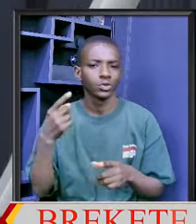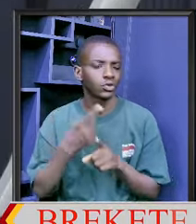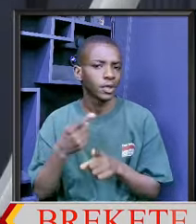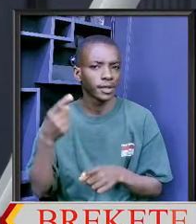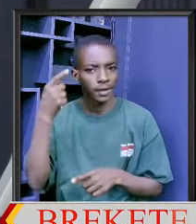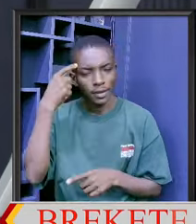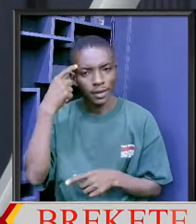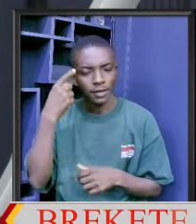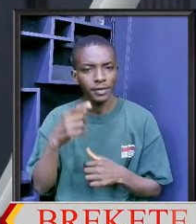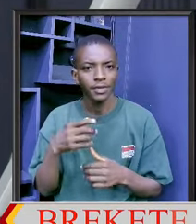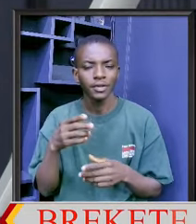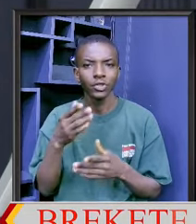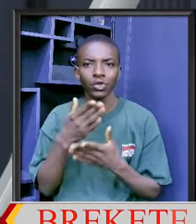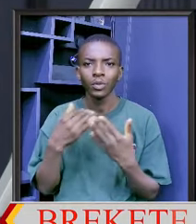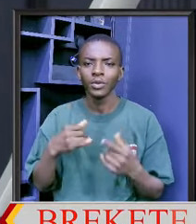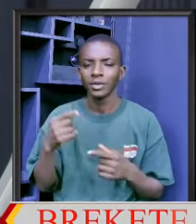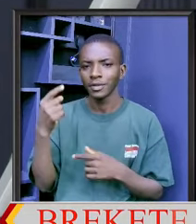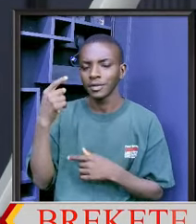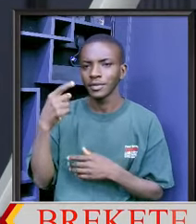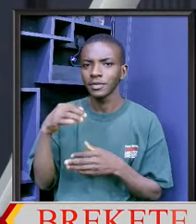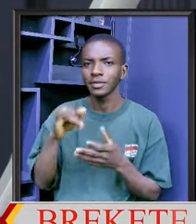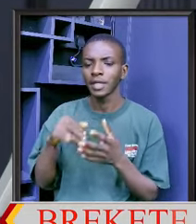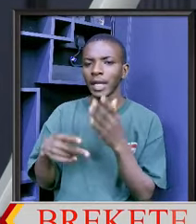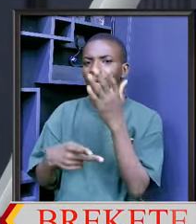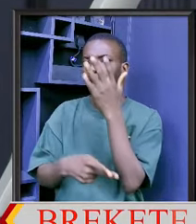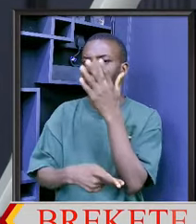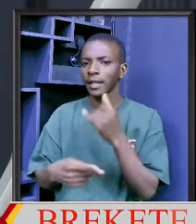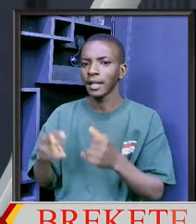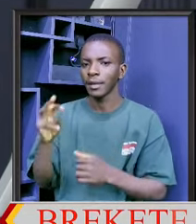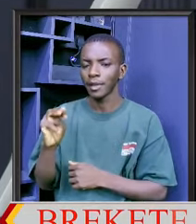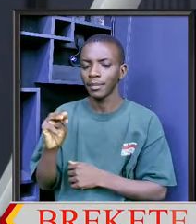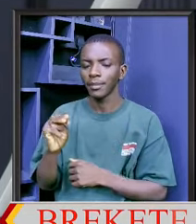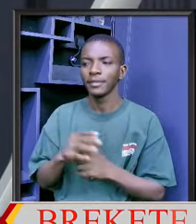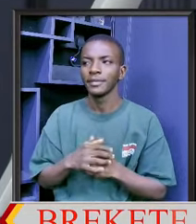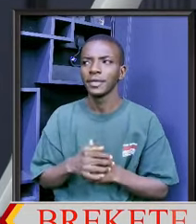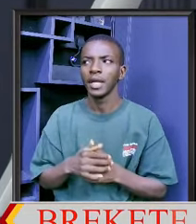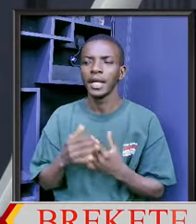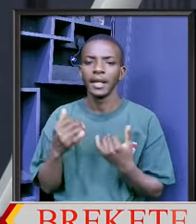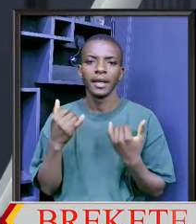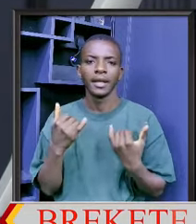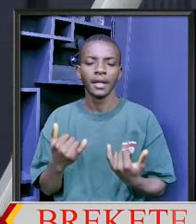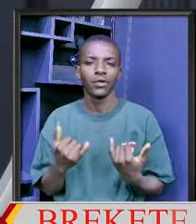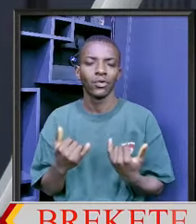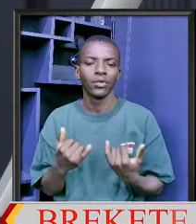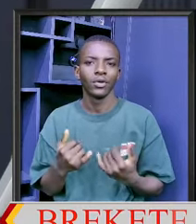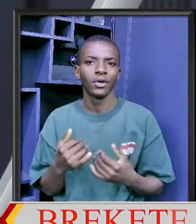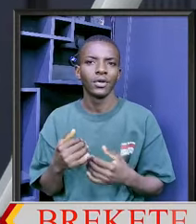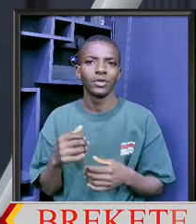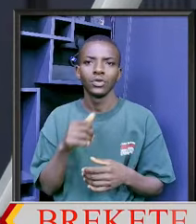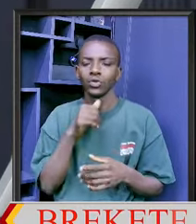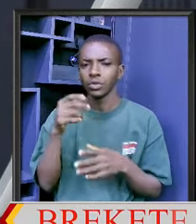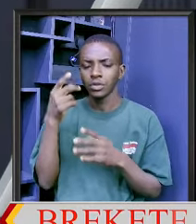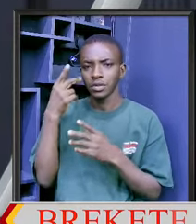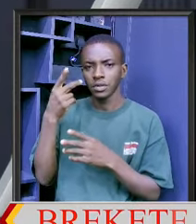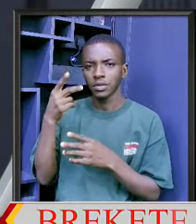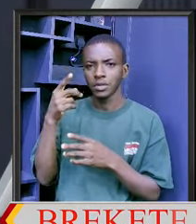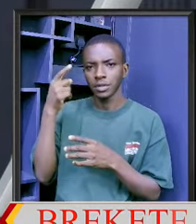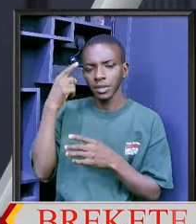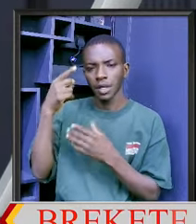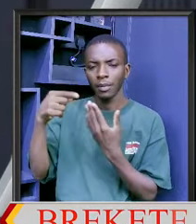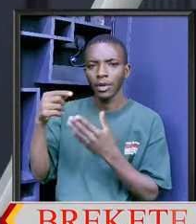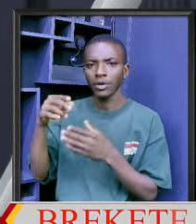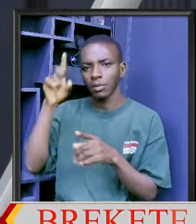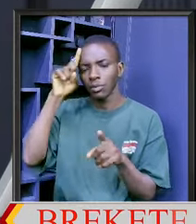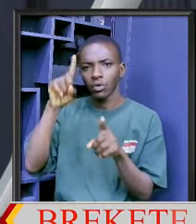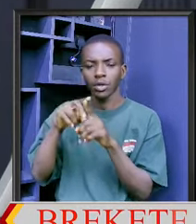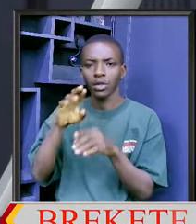imagine? Person say they kidnap him. Now, I be no suspect the brother,